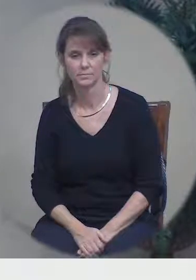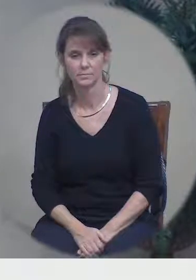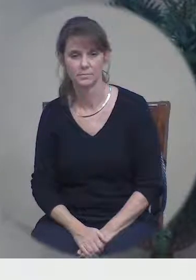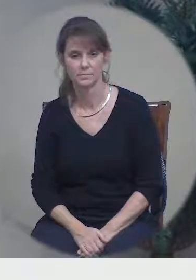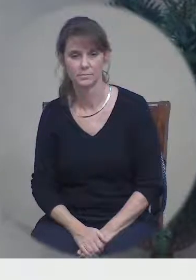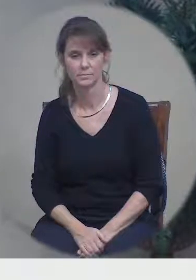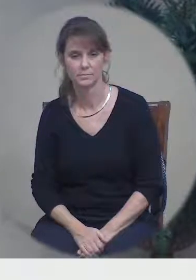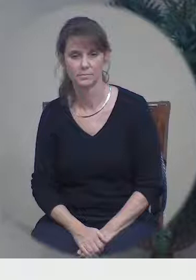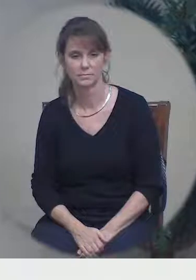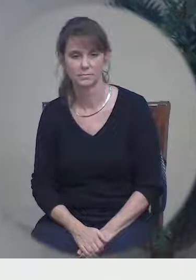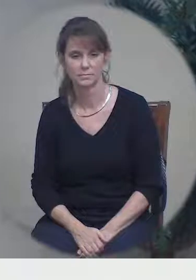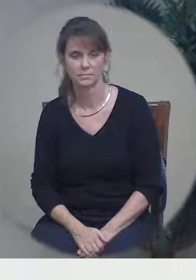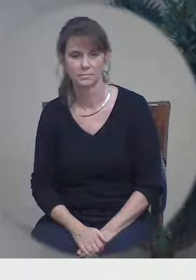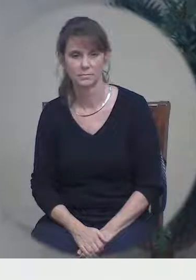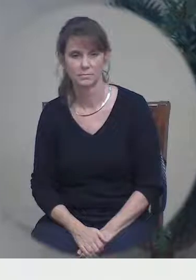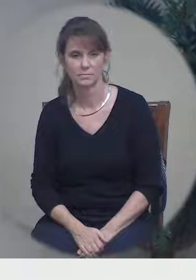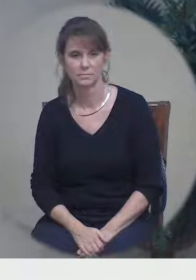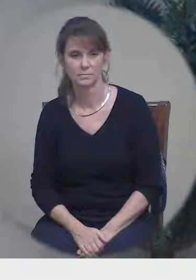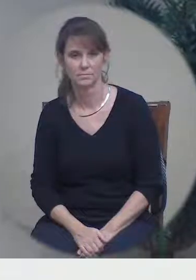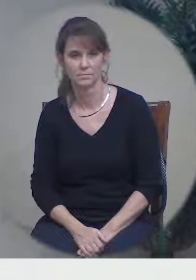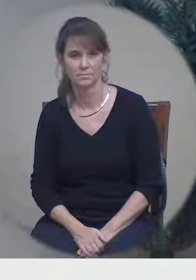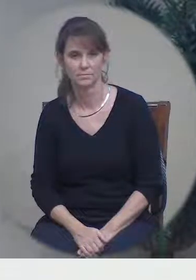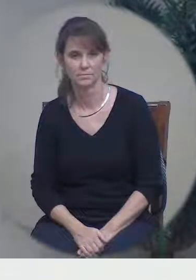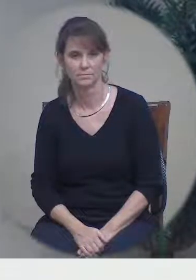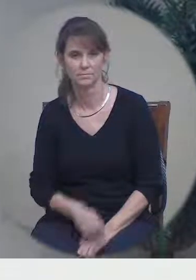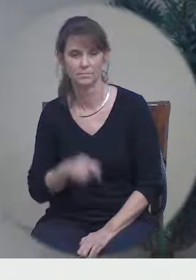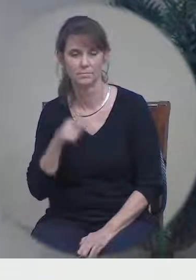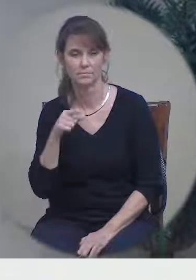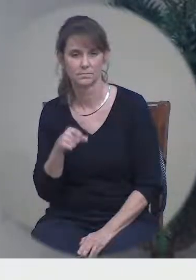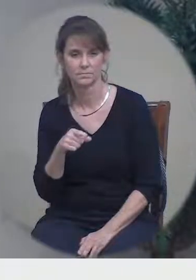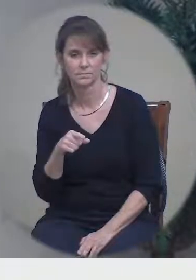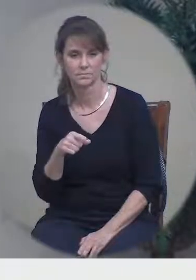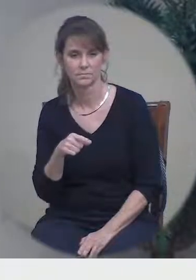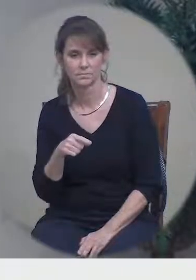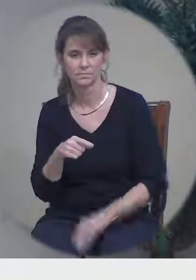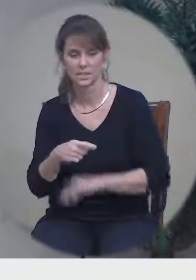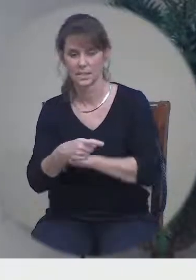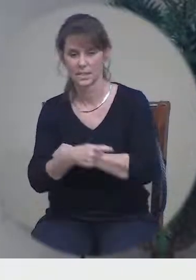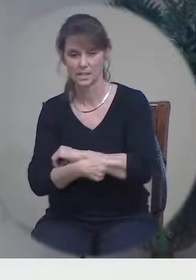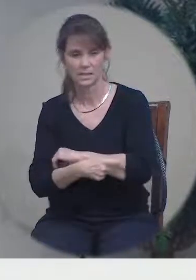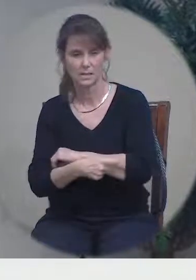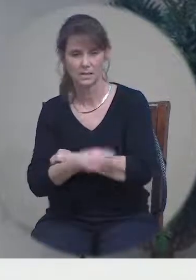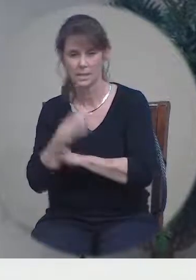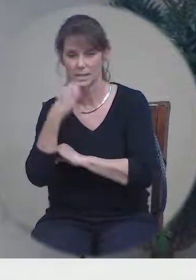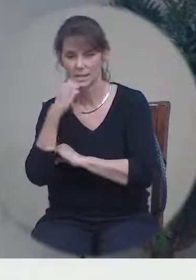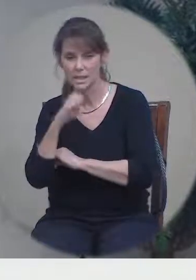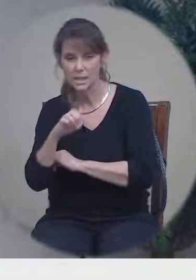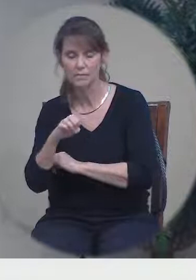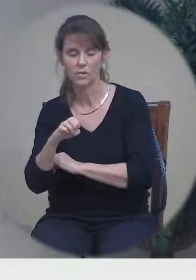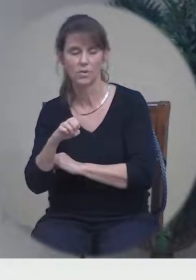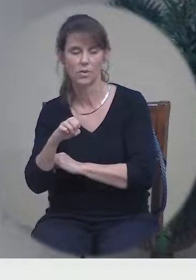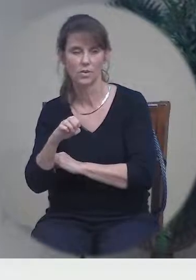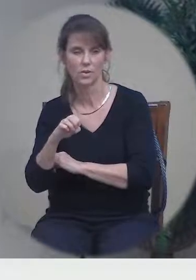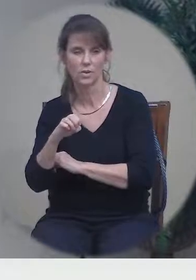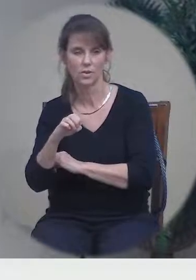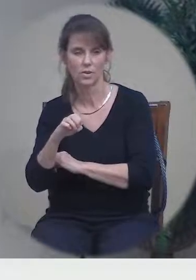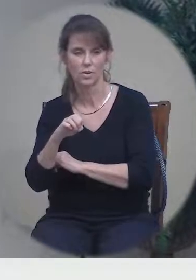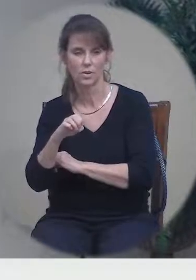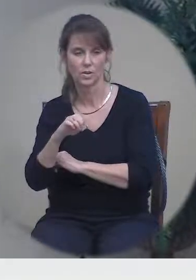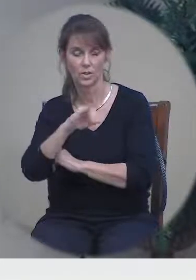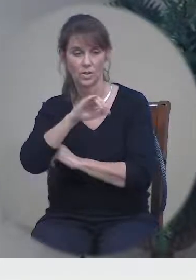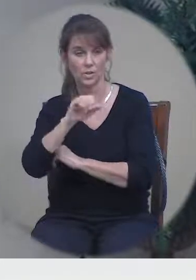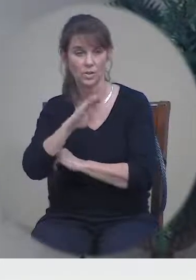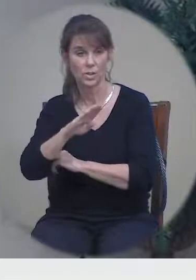The narrative reminds us repeatedly of the temptation of Eden. Job's wife plays a role remarkably like that of Eve. Each